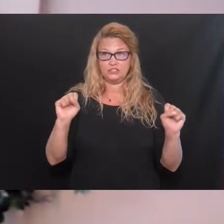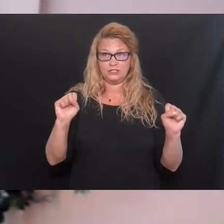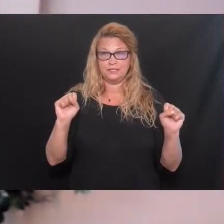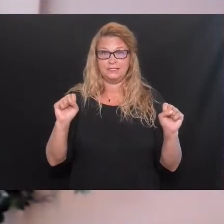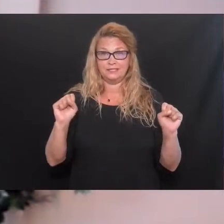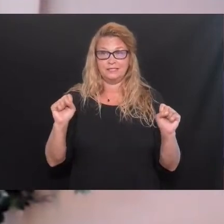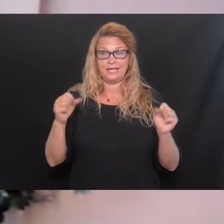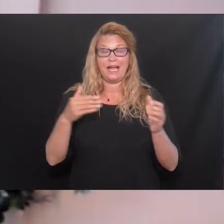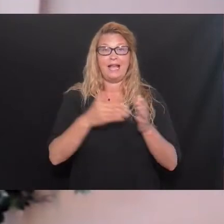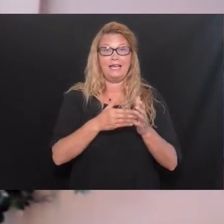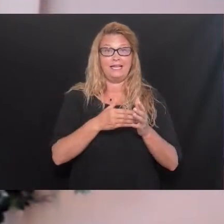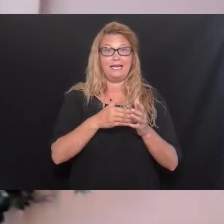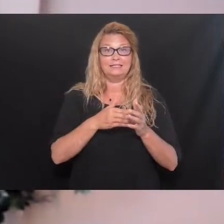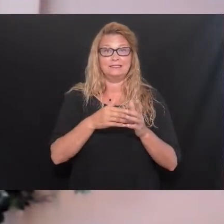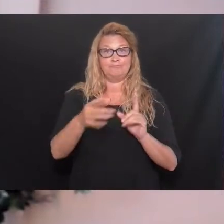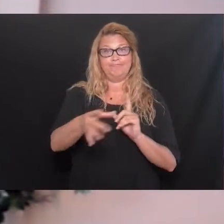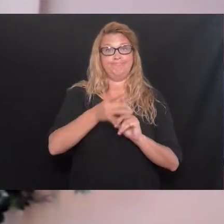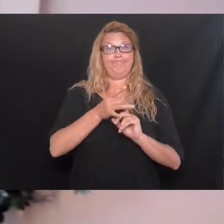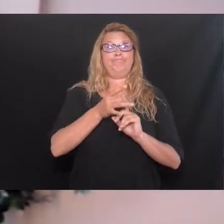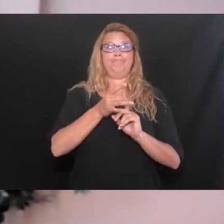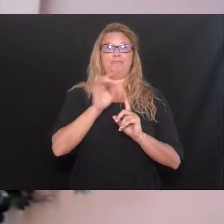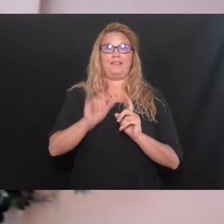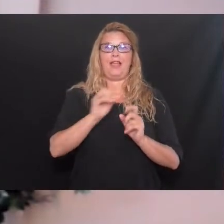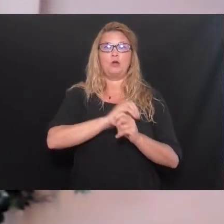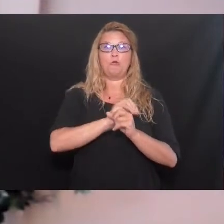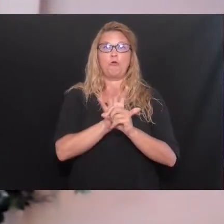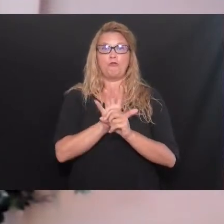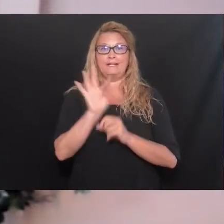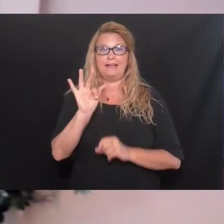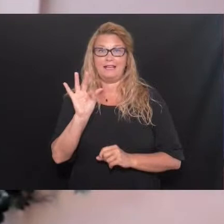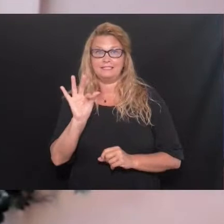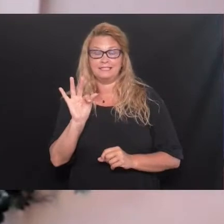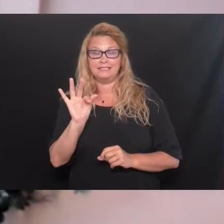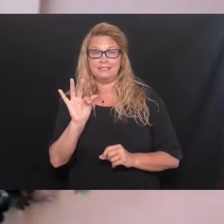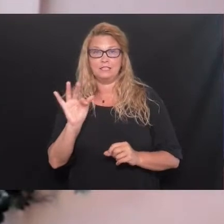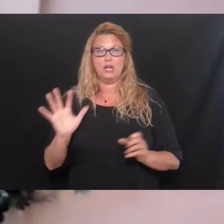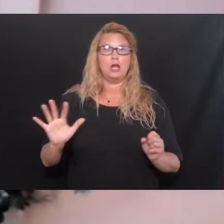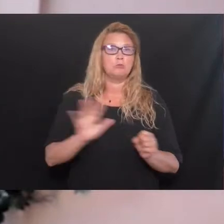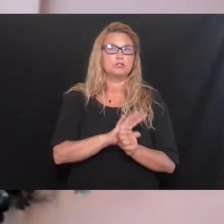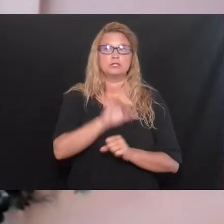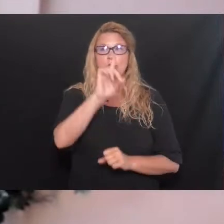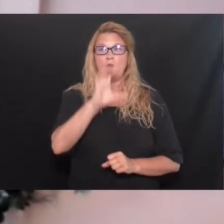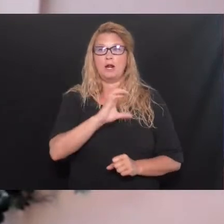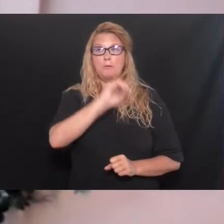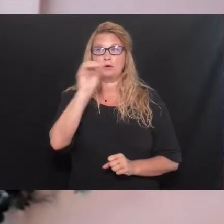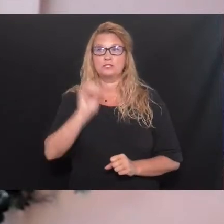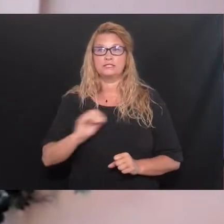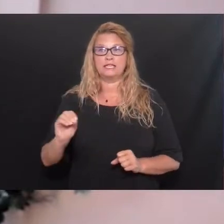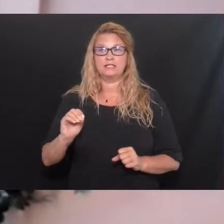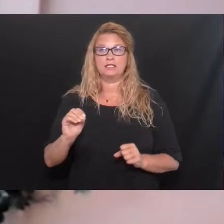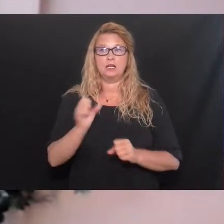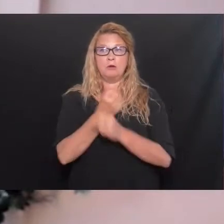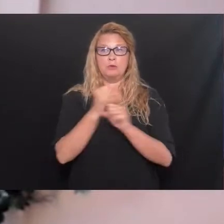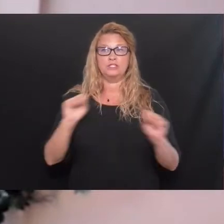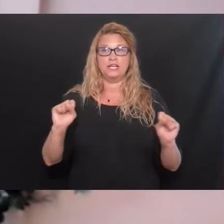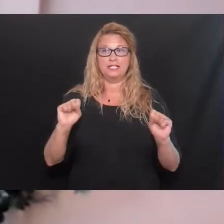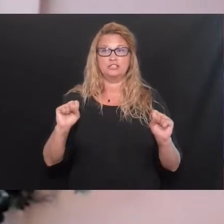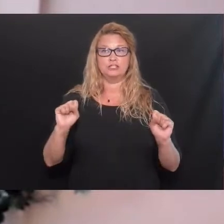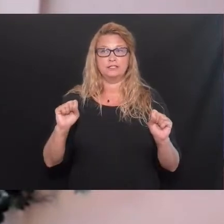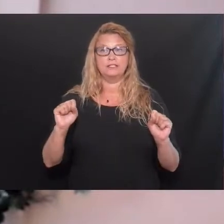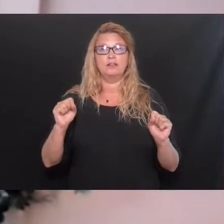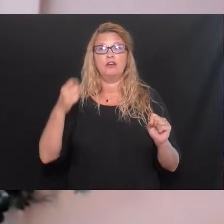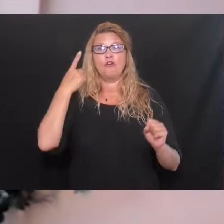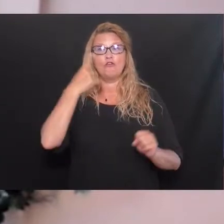against getting COVID-19 and virtually total protection, 100% protection against